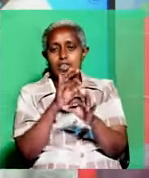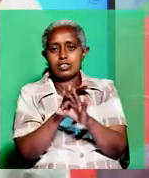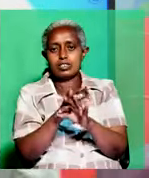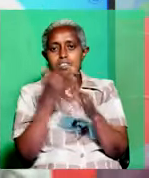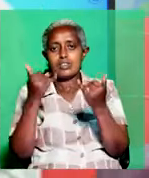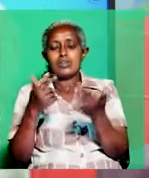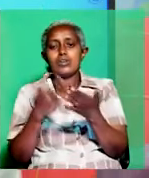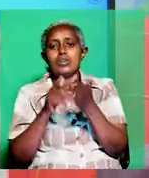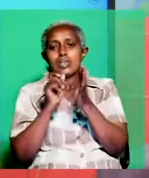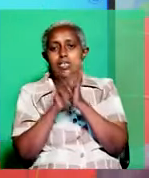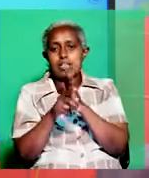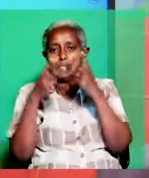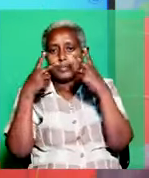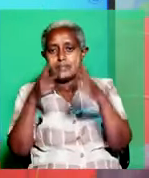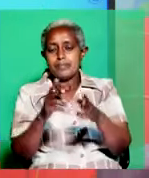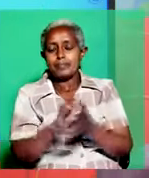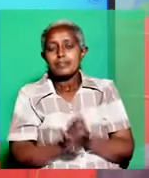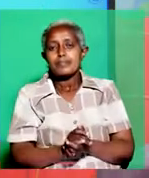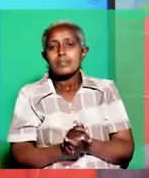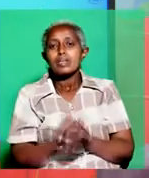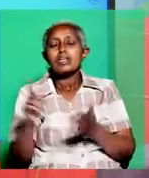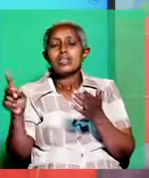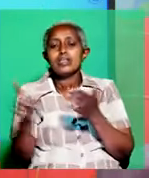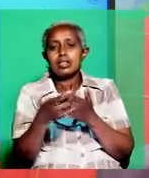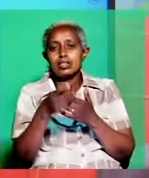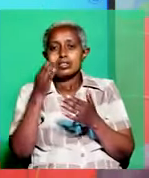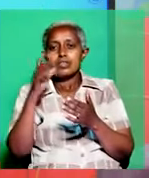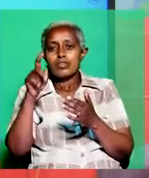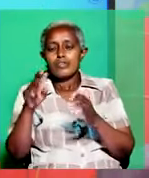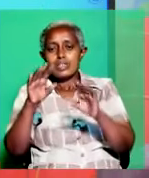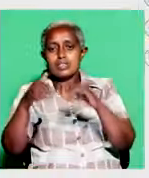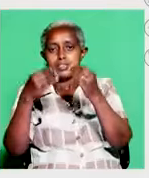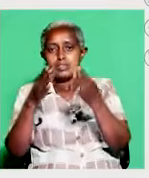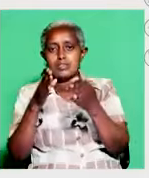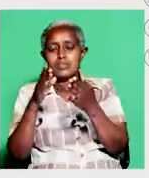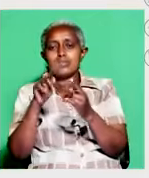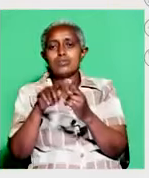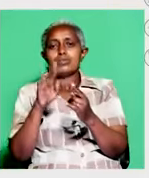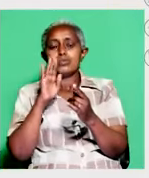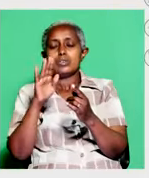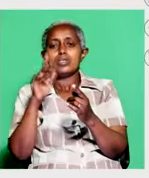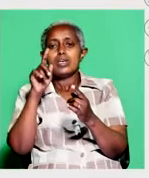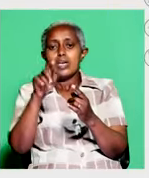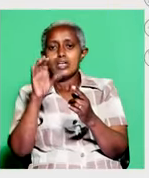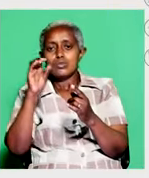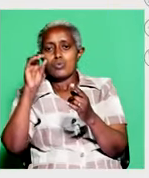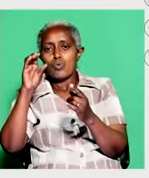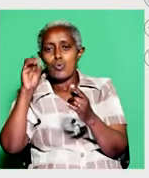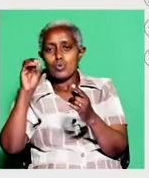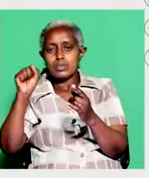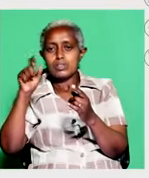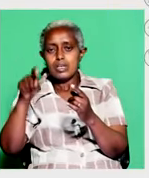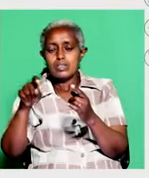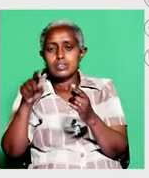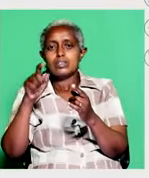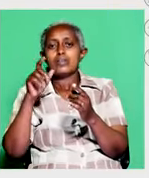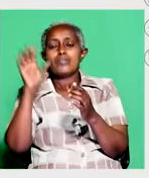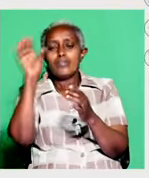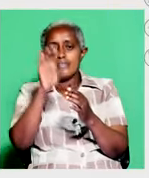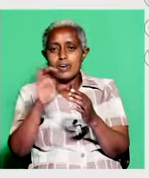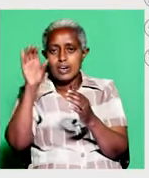let's see example. Let f of x is given to be x cos x, then we are asked to